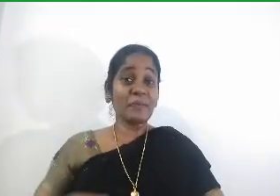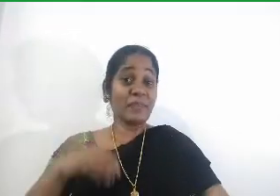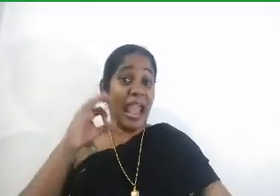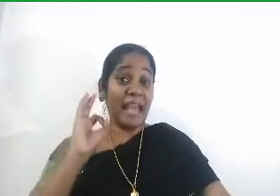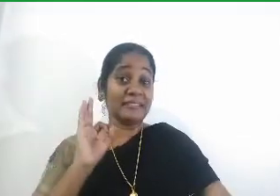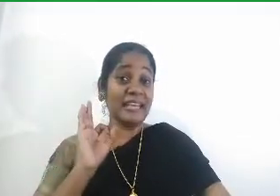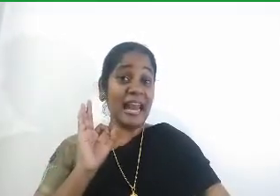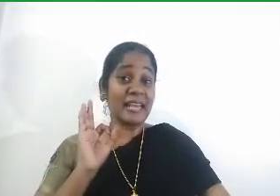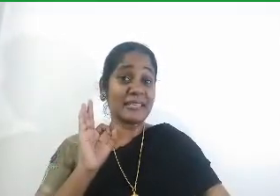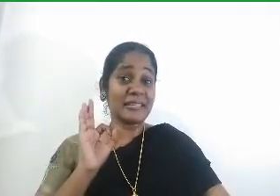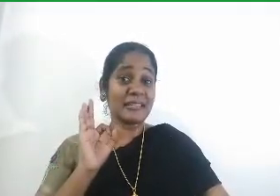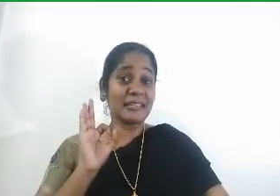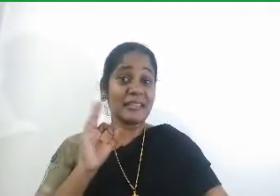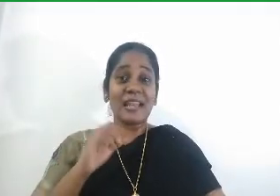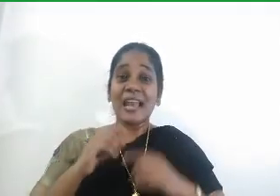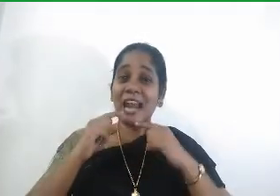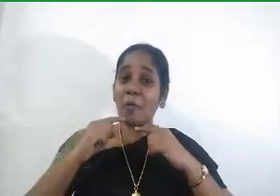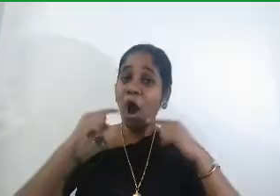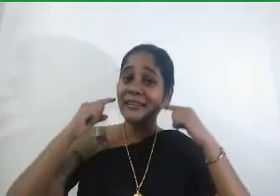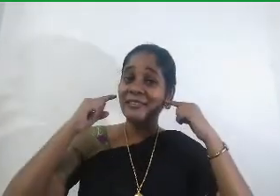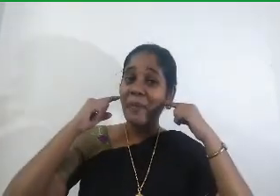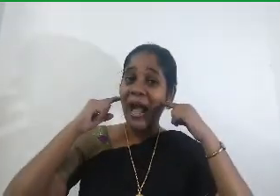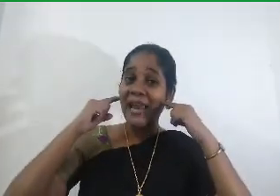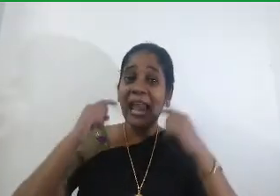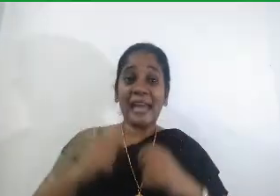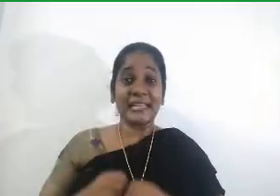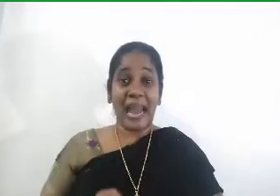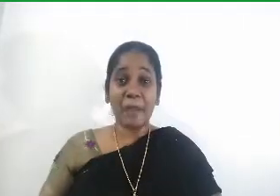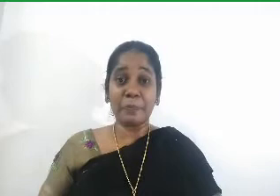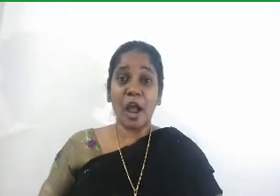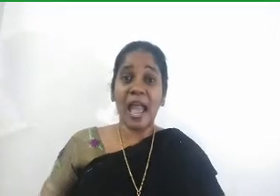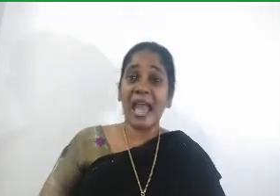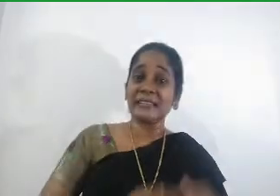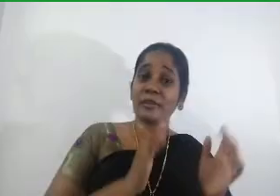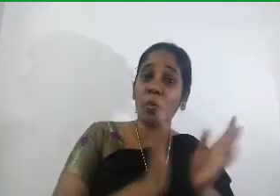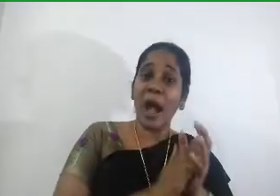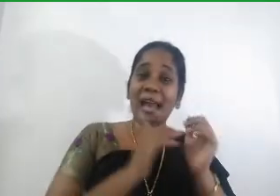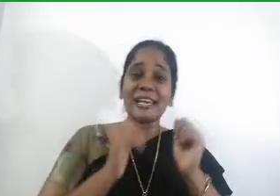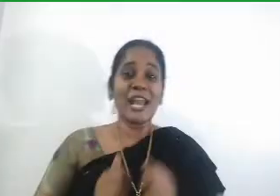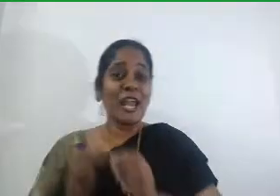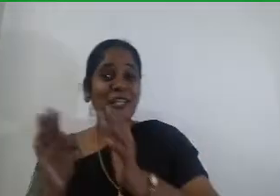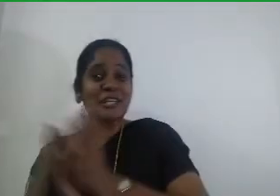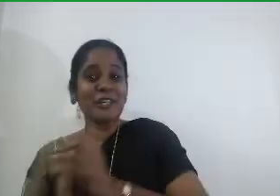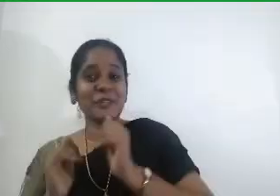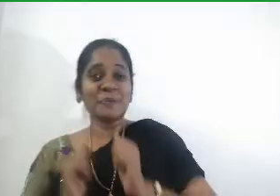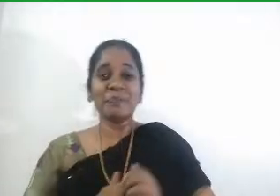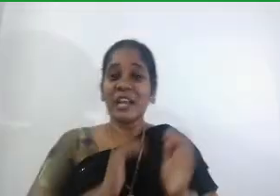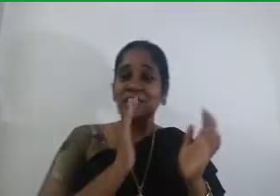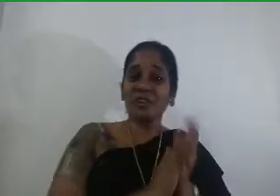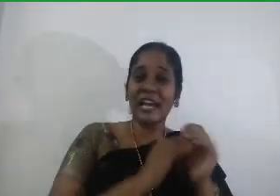say, excellent. Now all smile and clap your hands.